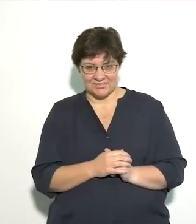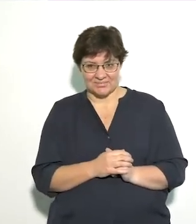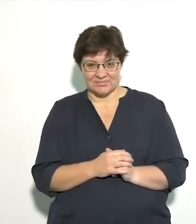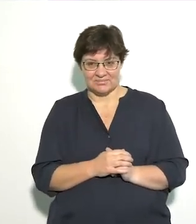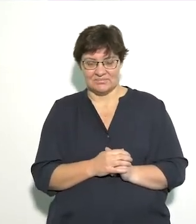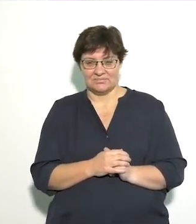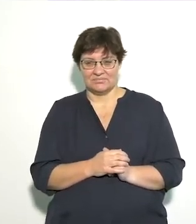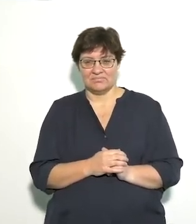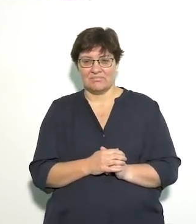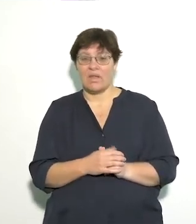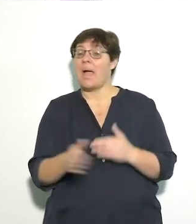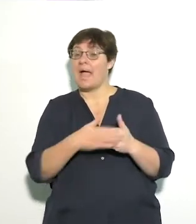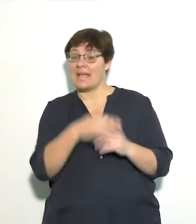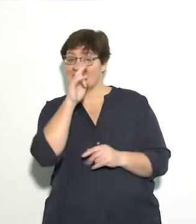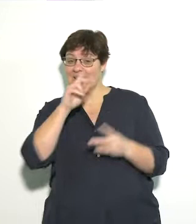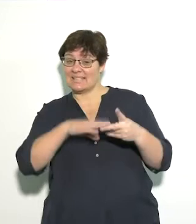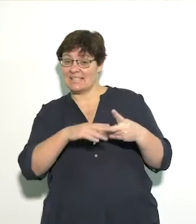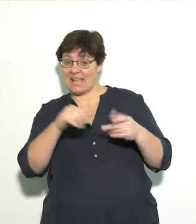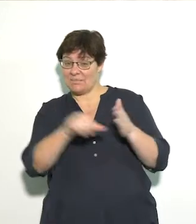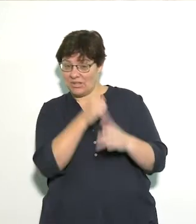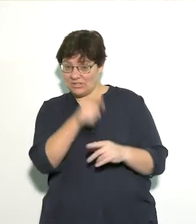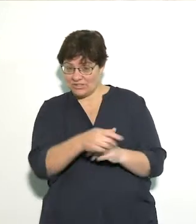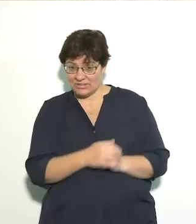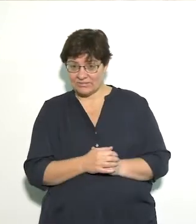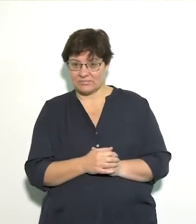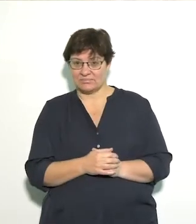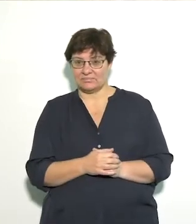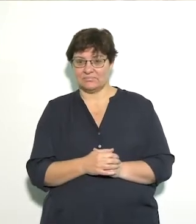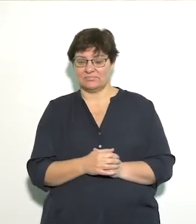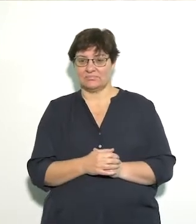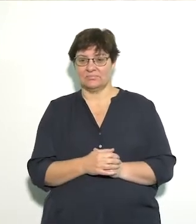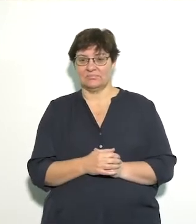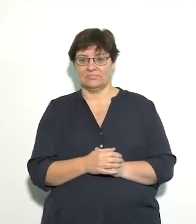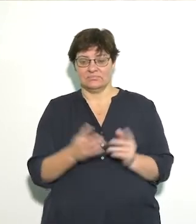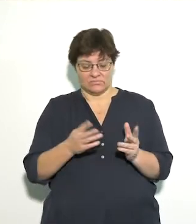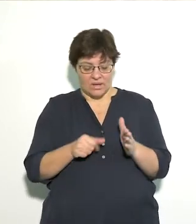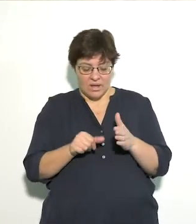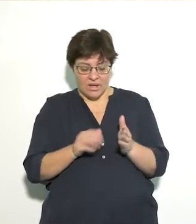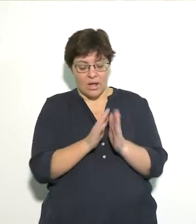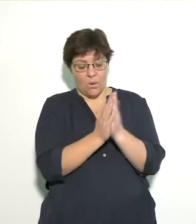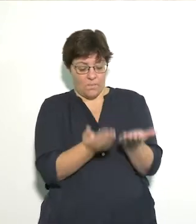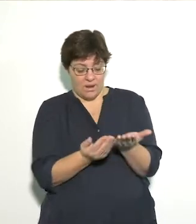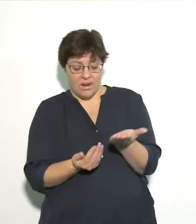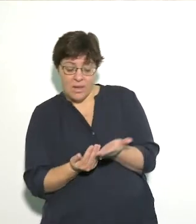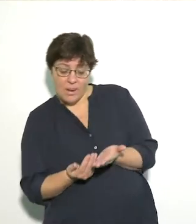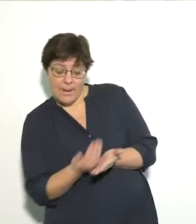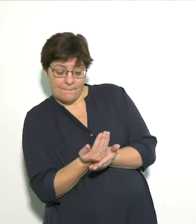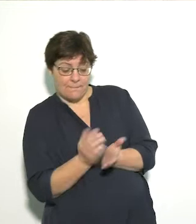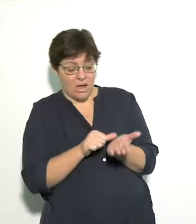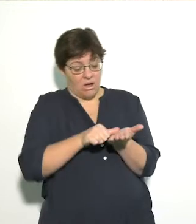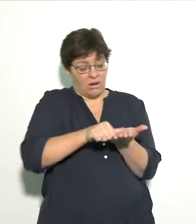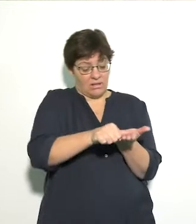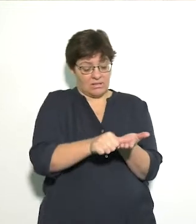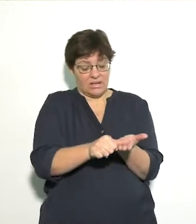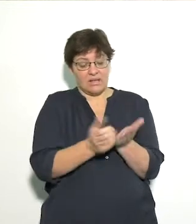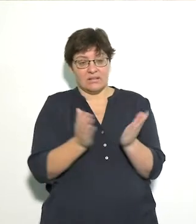indentation in the page. Let me show it to you one more time. And so here we go for the second one. Just take out a page that you've cut, open